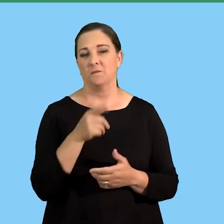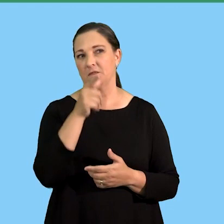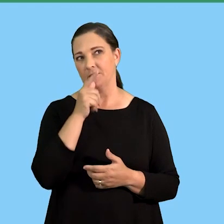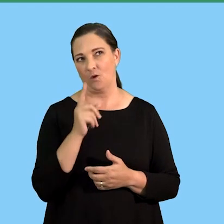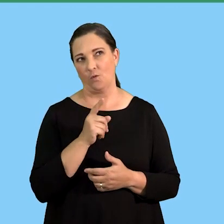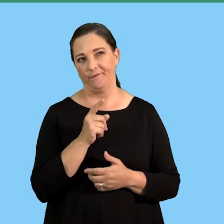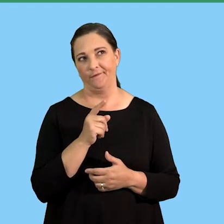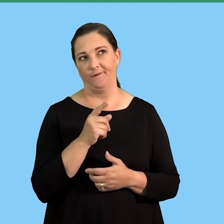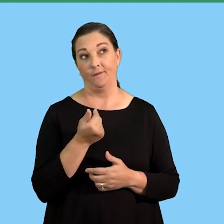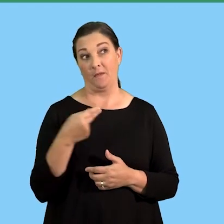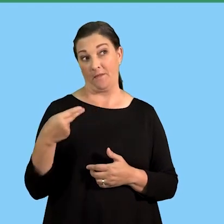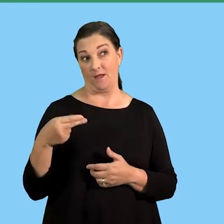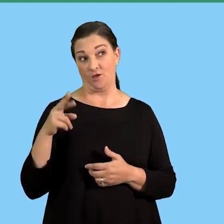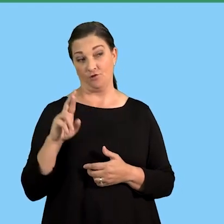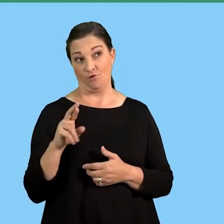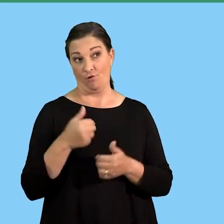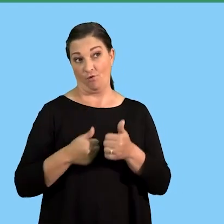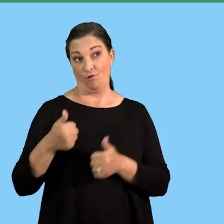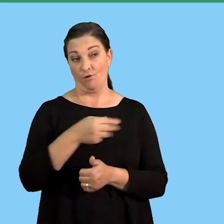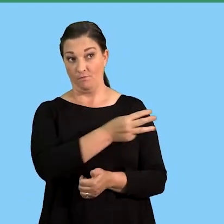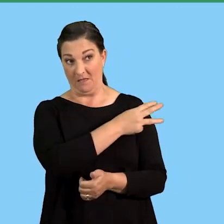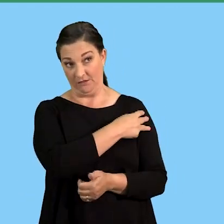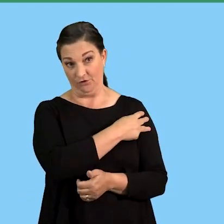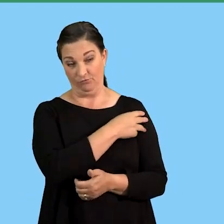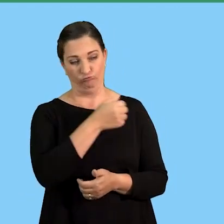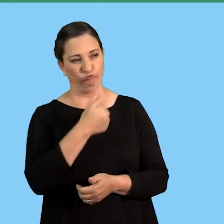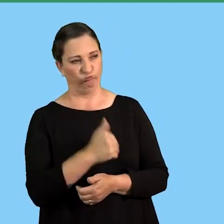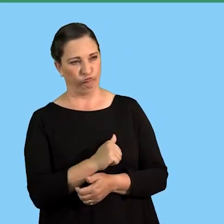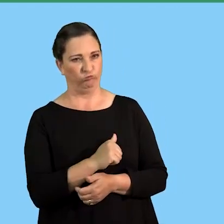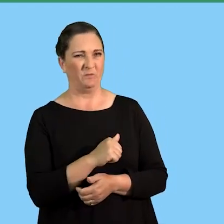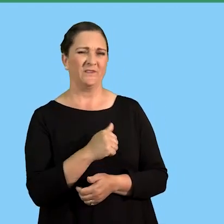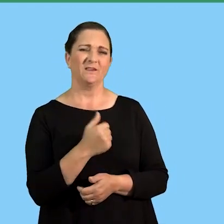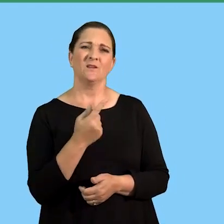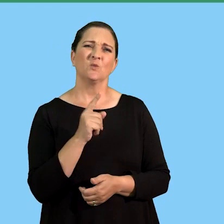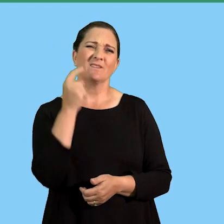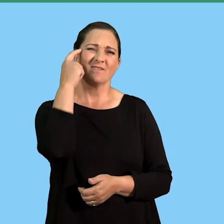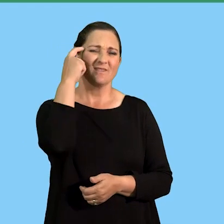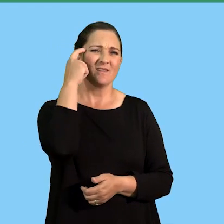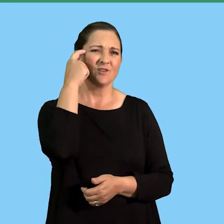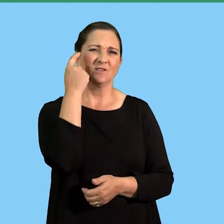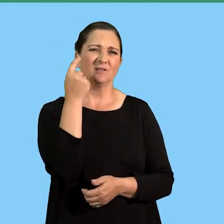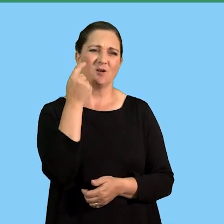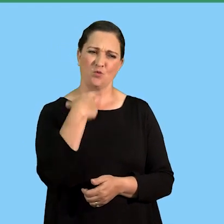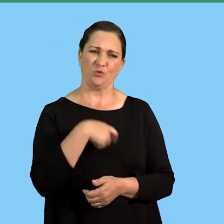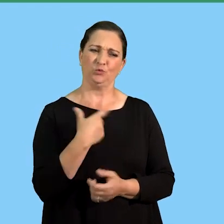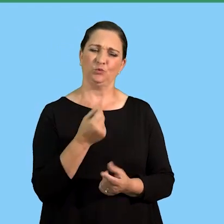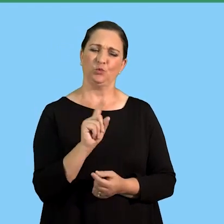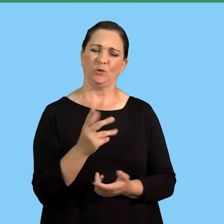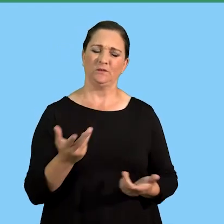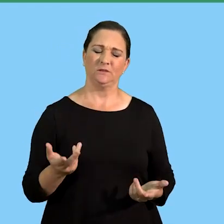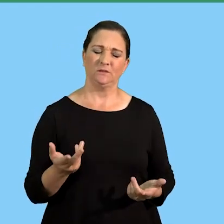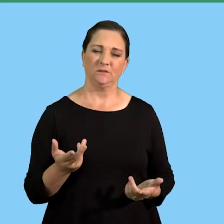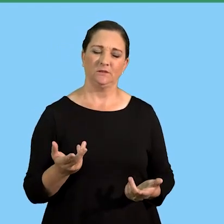Let's assume that this is the human resource manager. Then what do you think that the person is